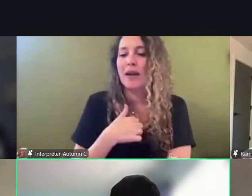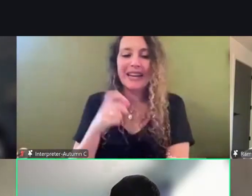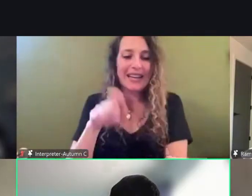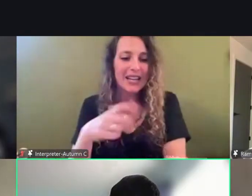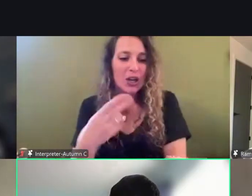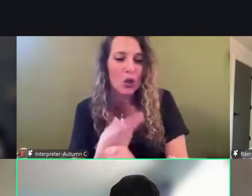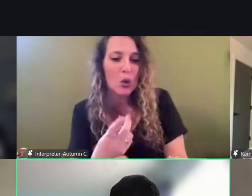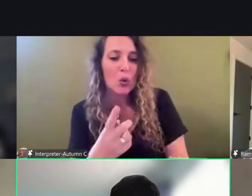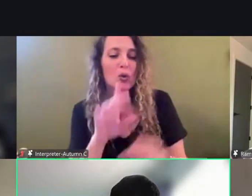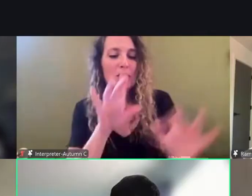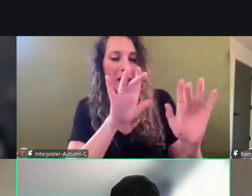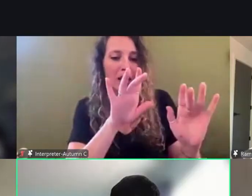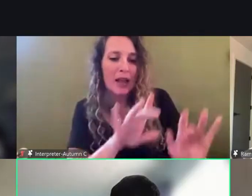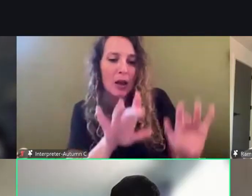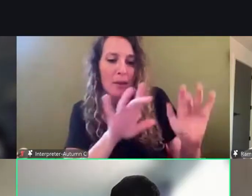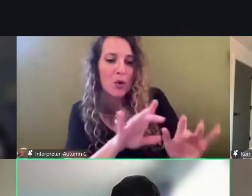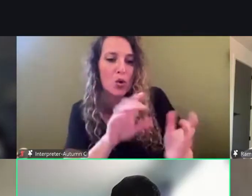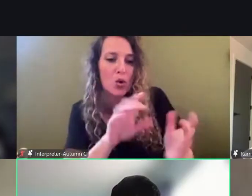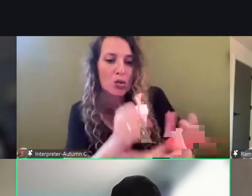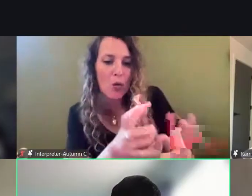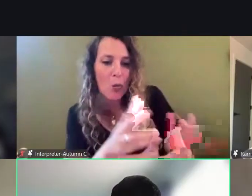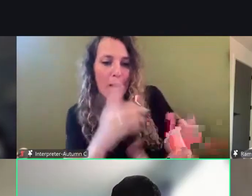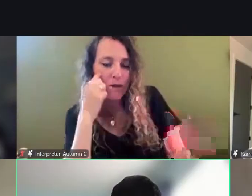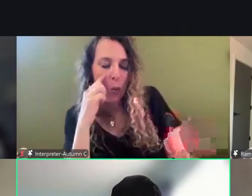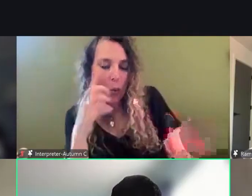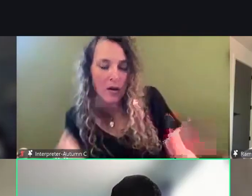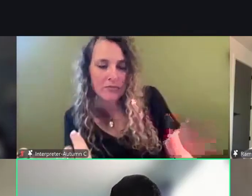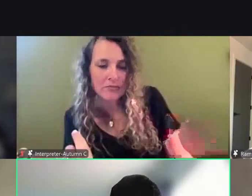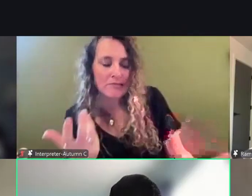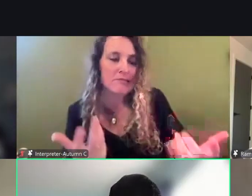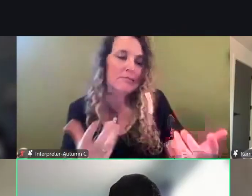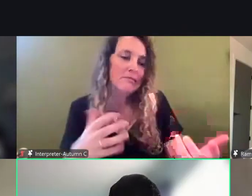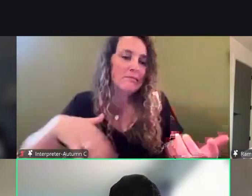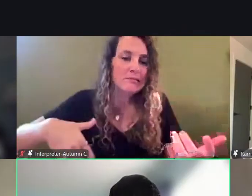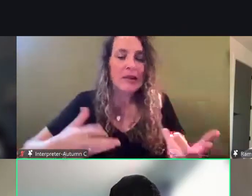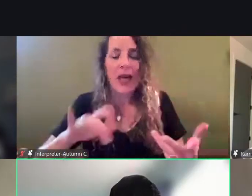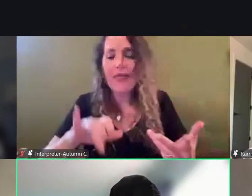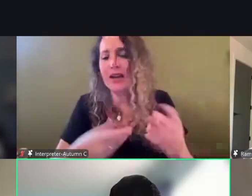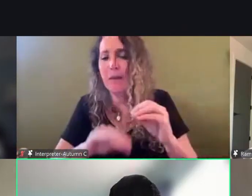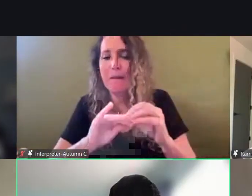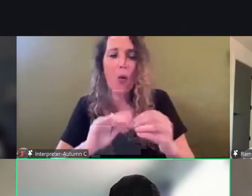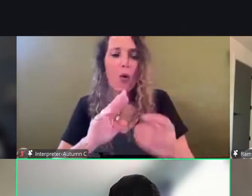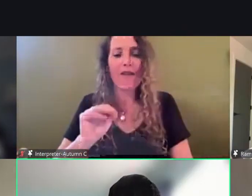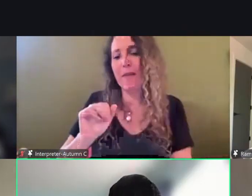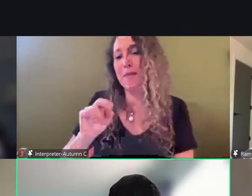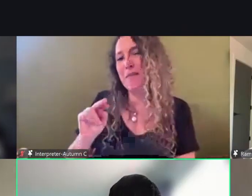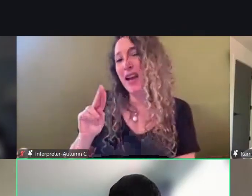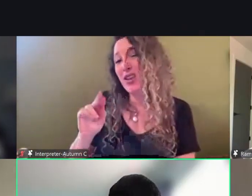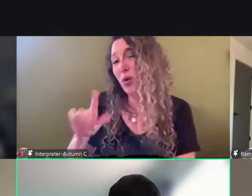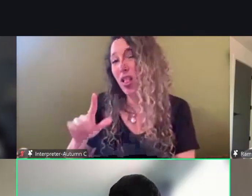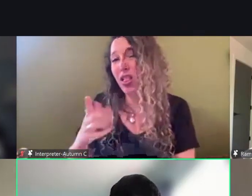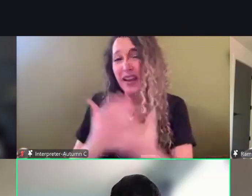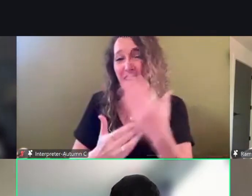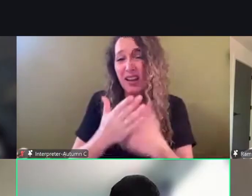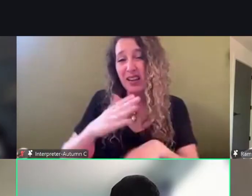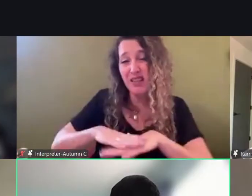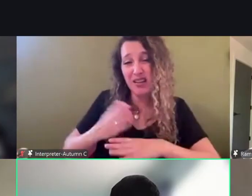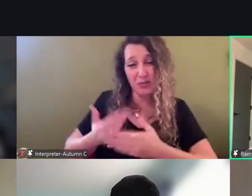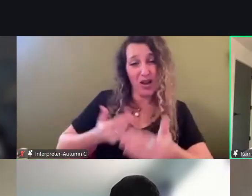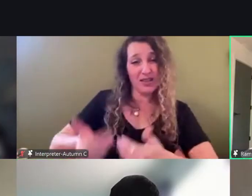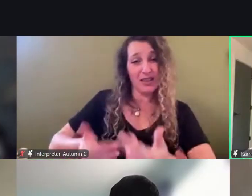computer software for yet, but yeah, so it's a more of a manual process. Hopefully that answers the